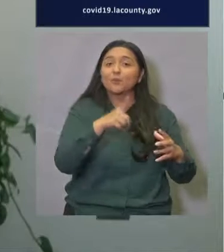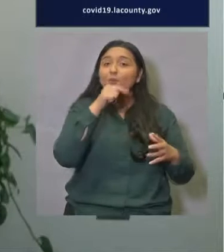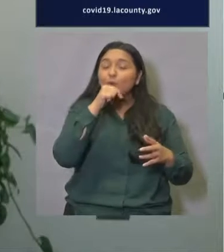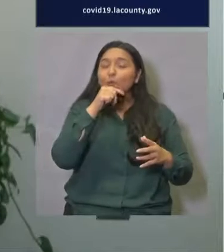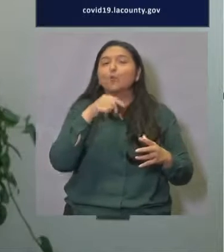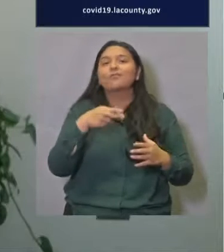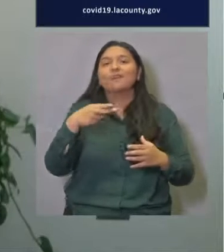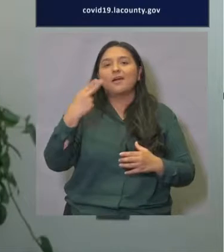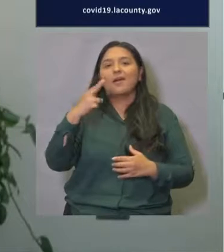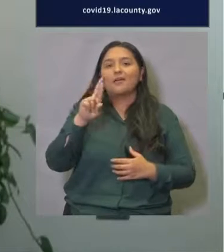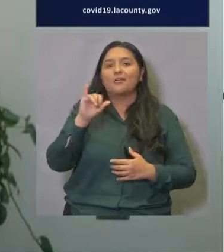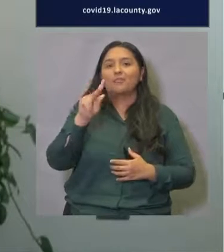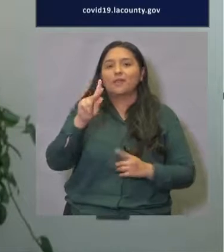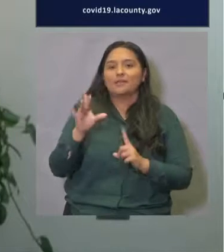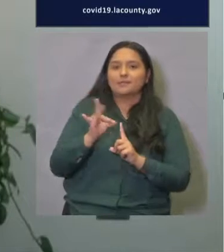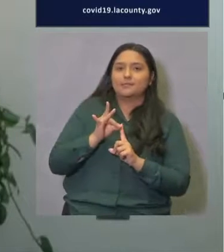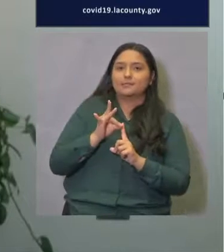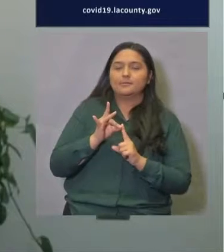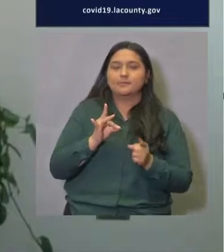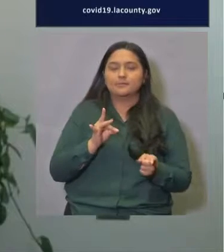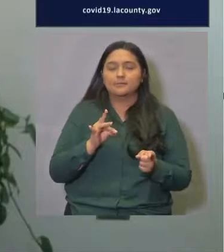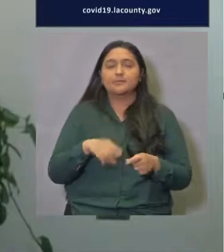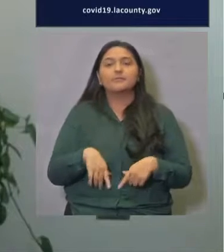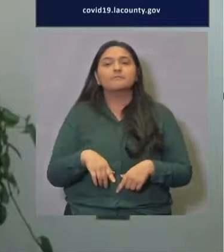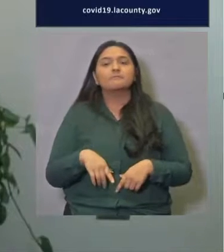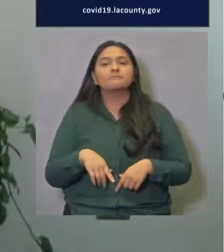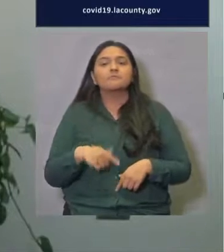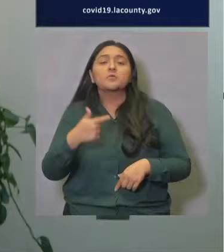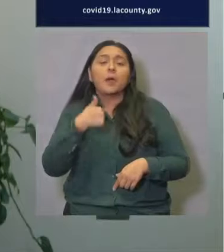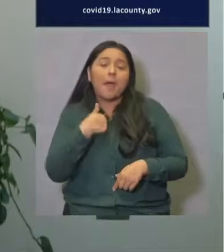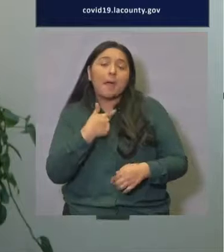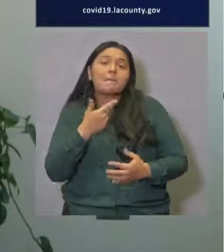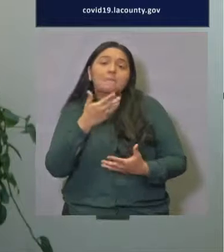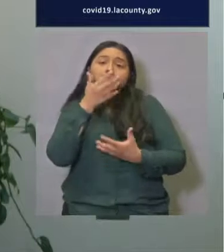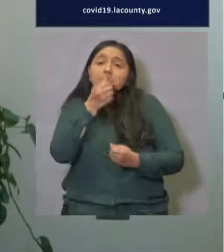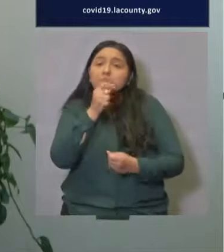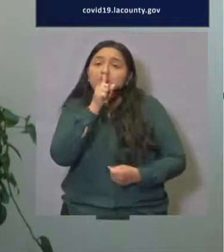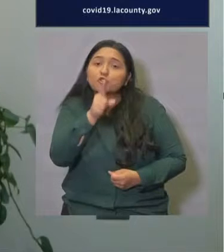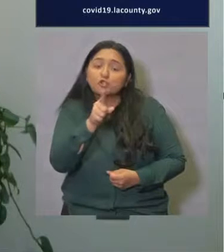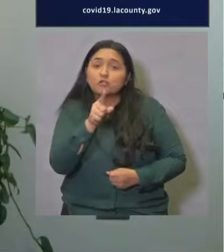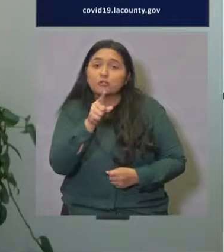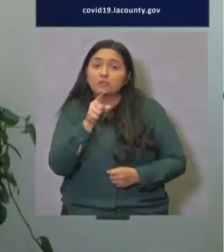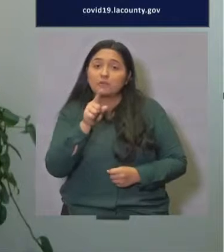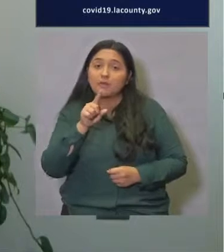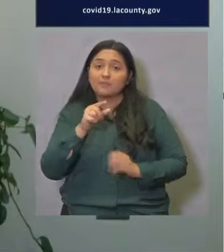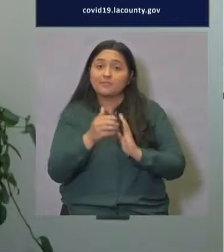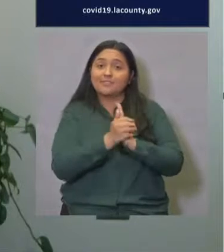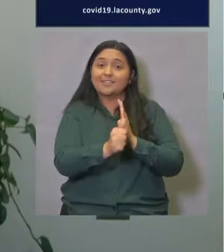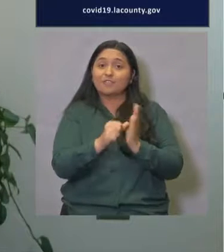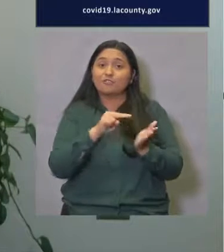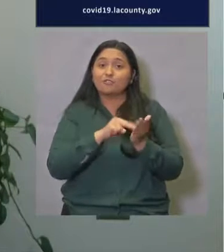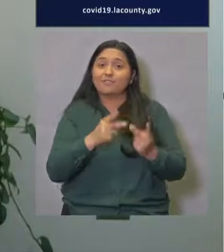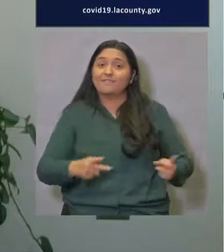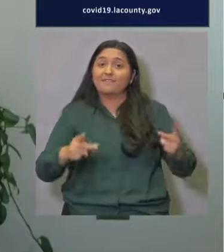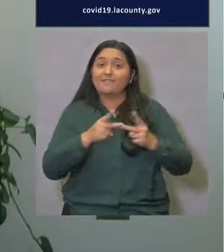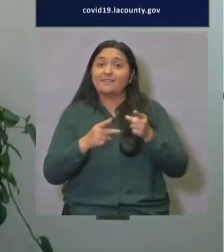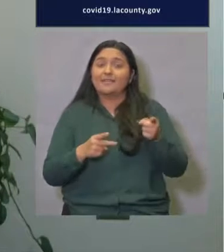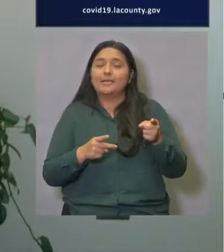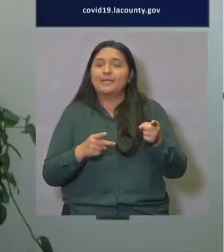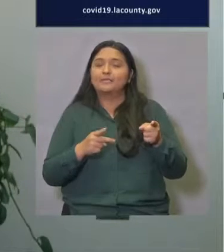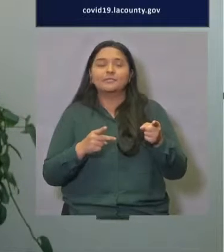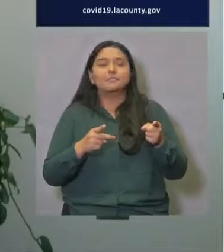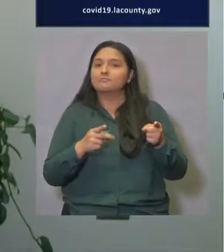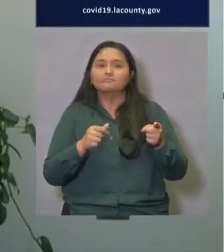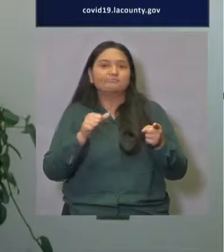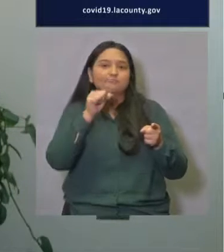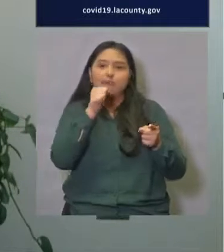thing I feel pretty confident about is that at our skilled nursing facilities, we will not see a surge like we